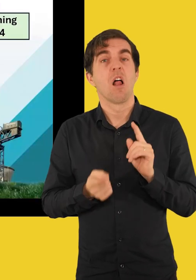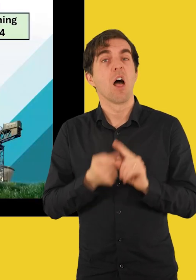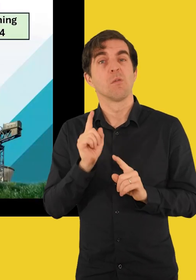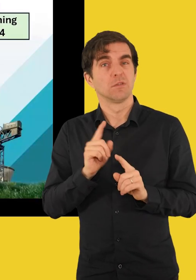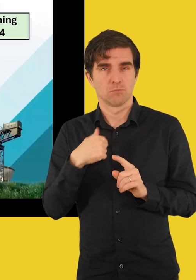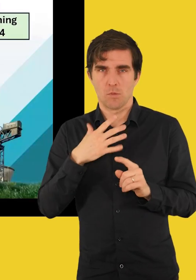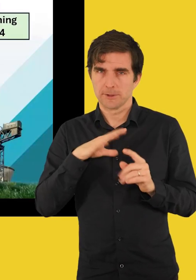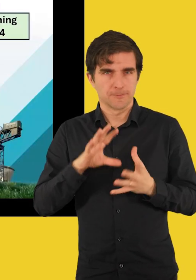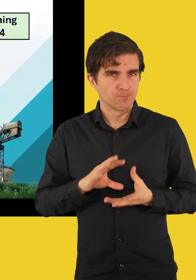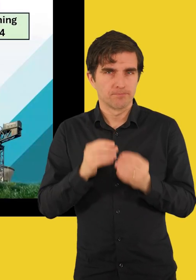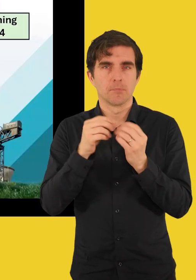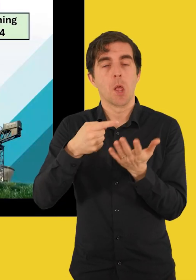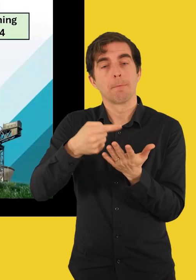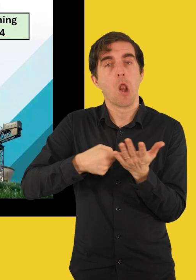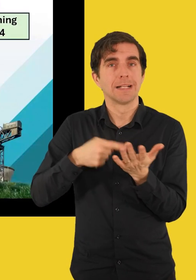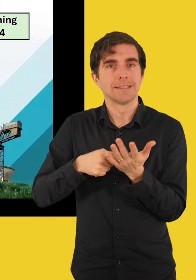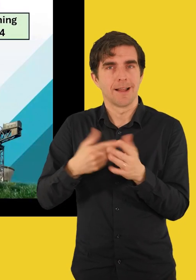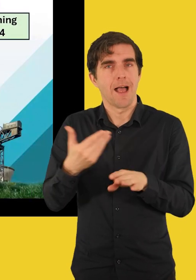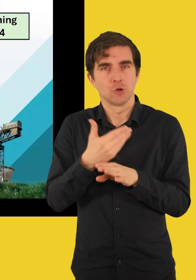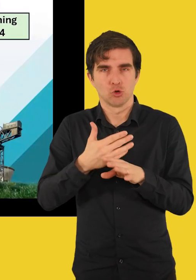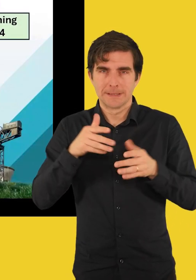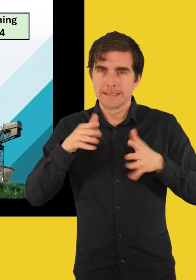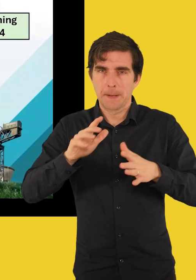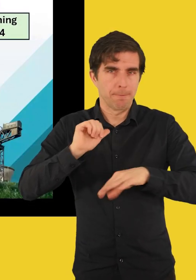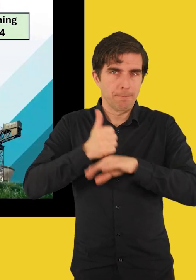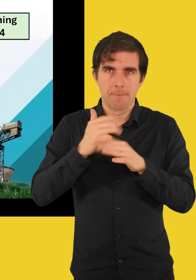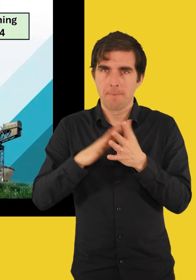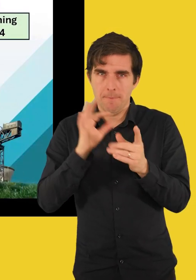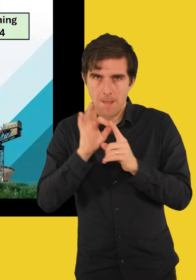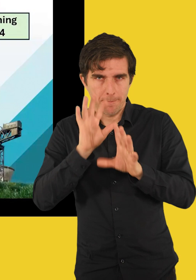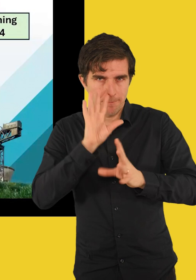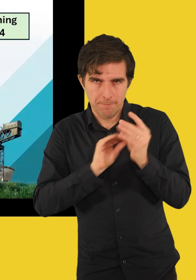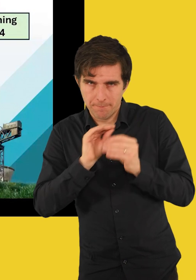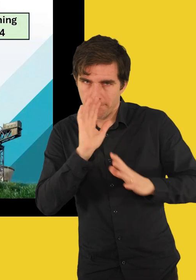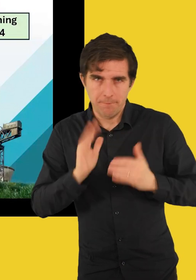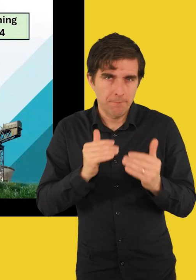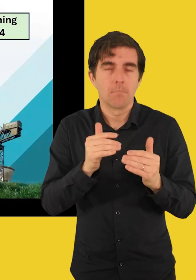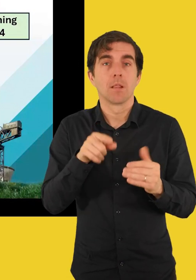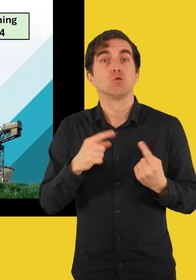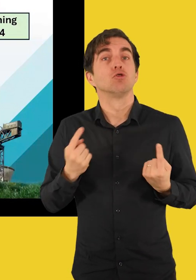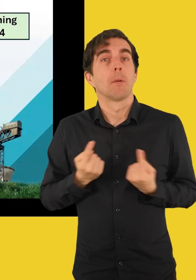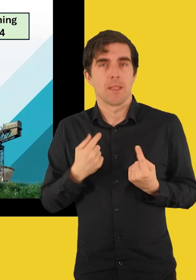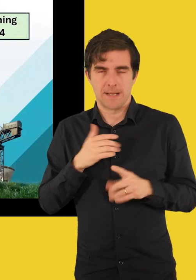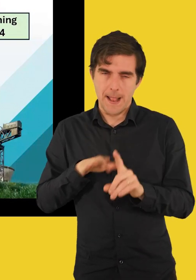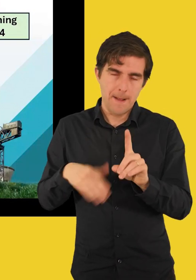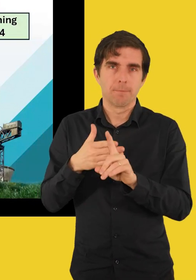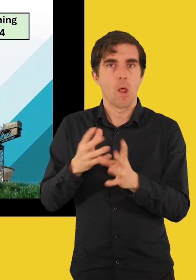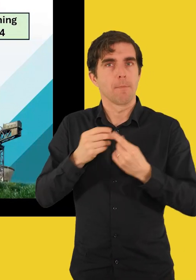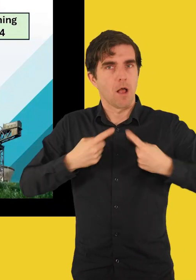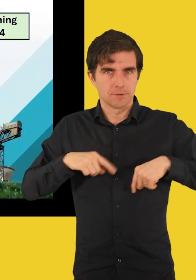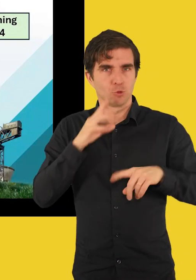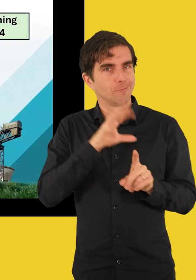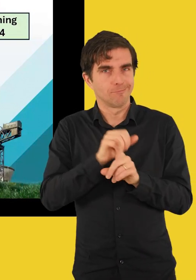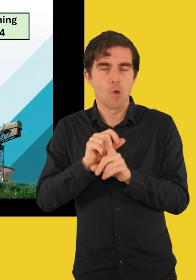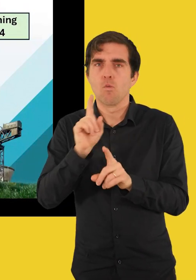Another one we've been doing is building a policy action systems map, and that's something that